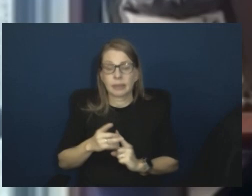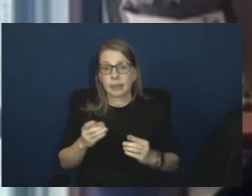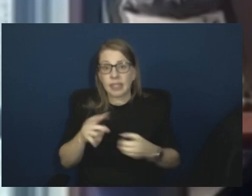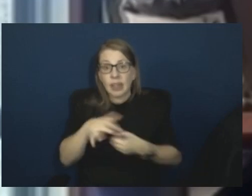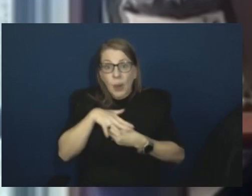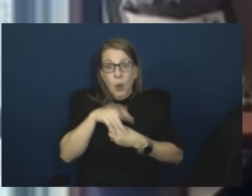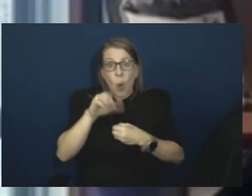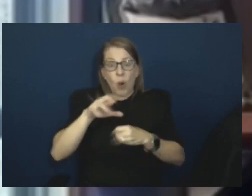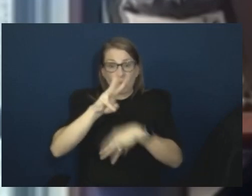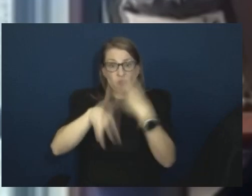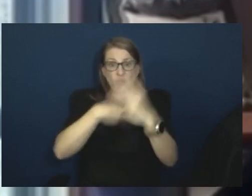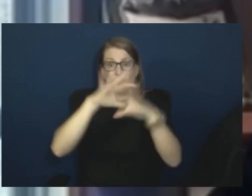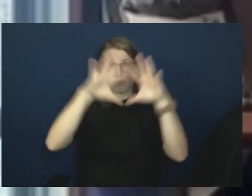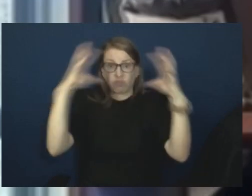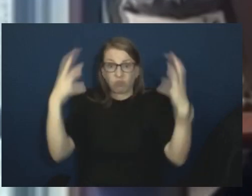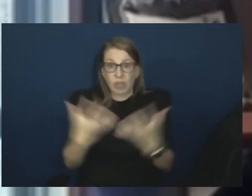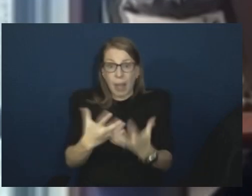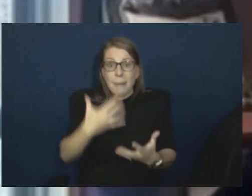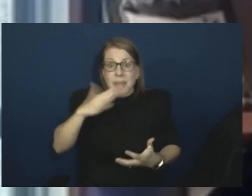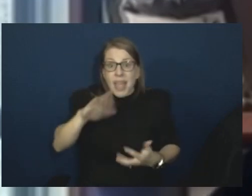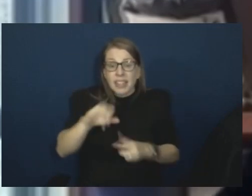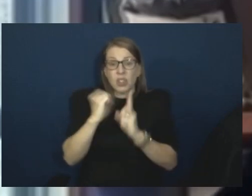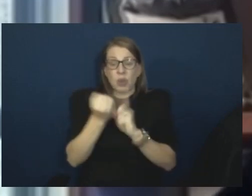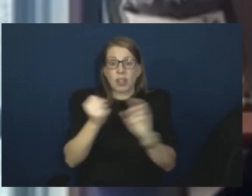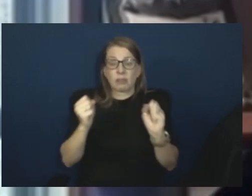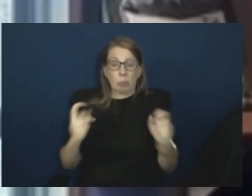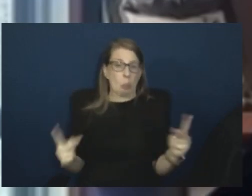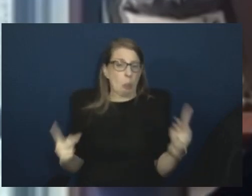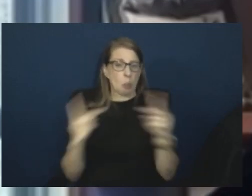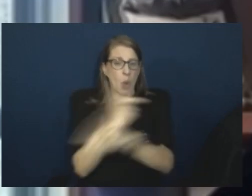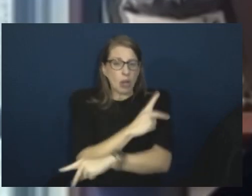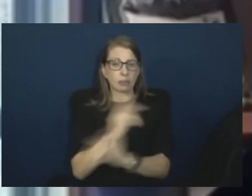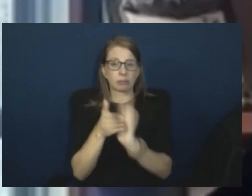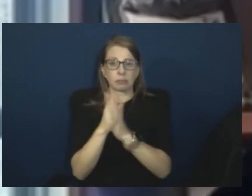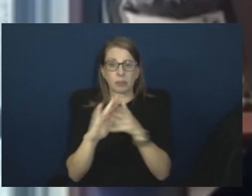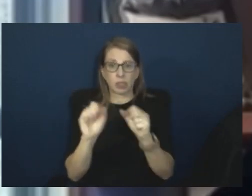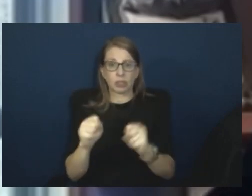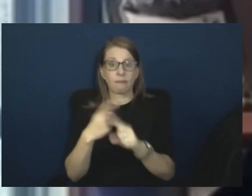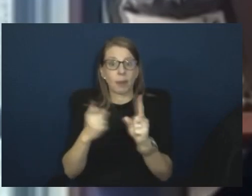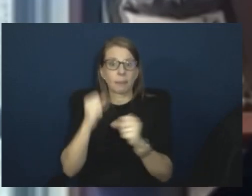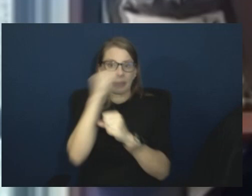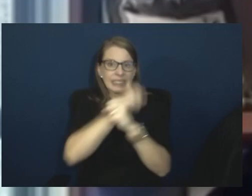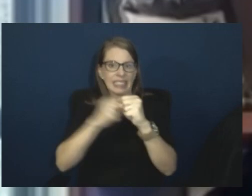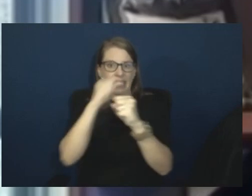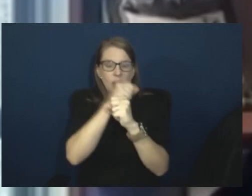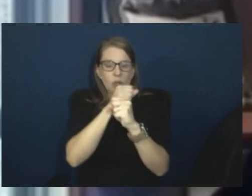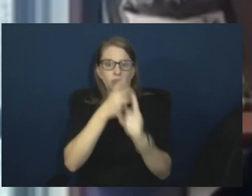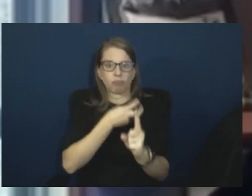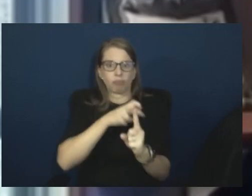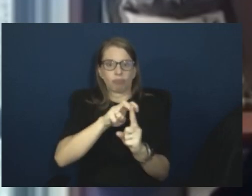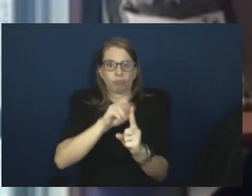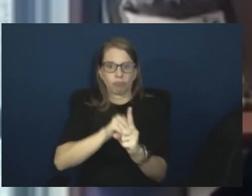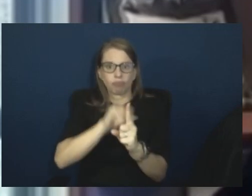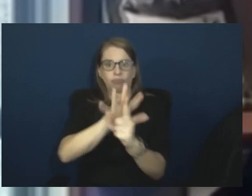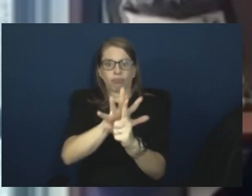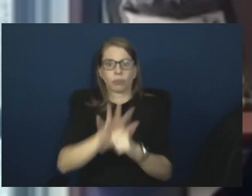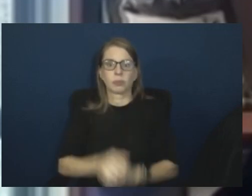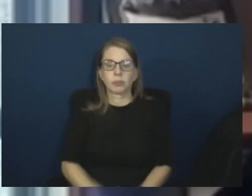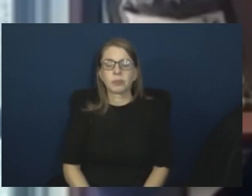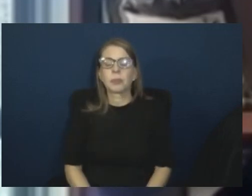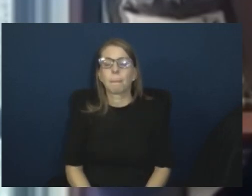bad situation even worse, if that's imaginable. So what we actually did was we